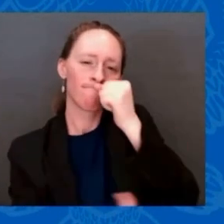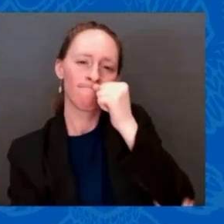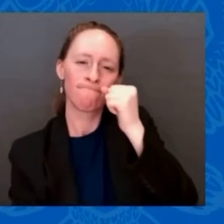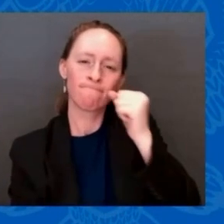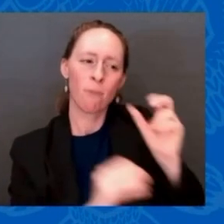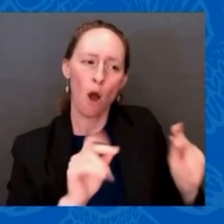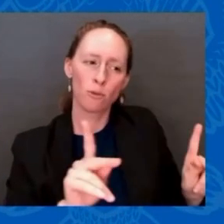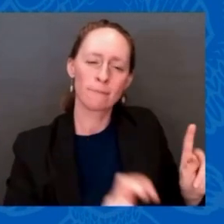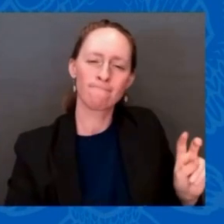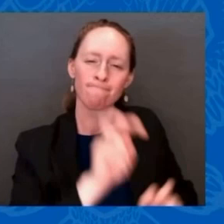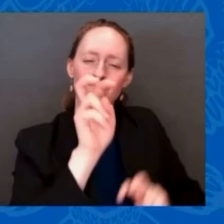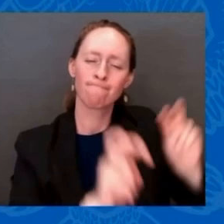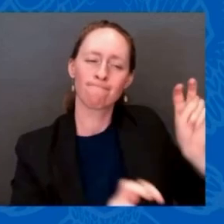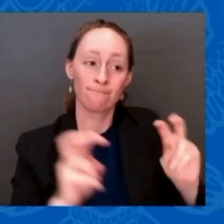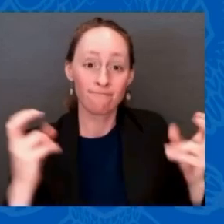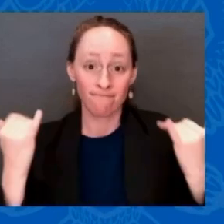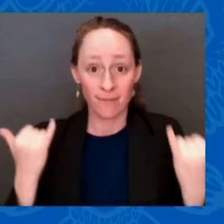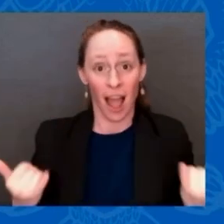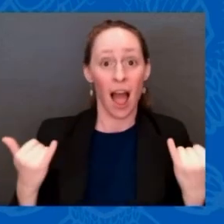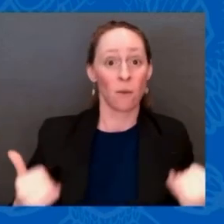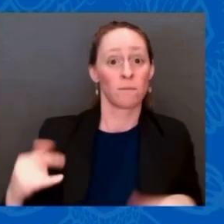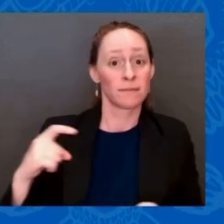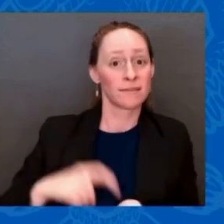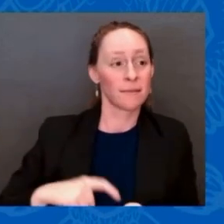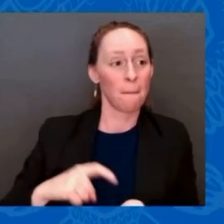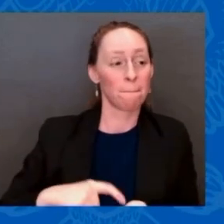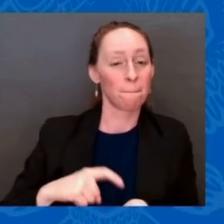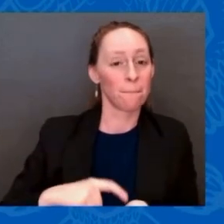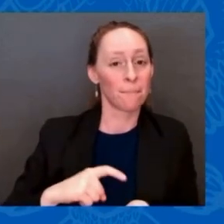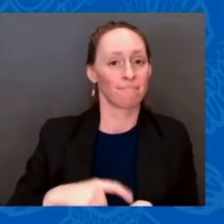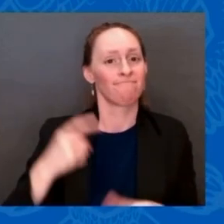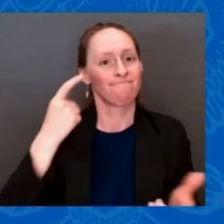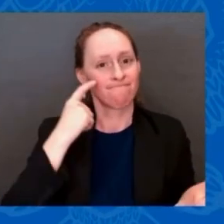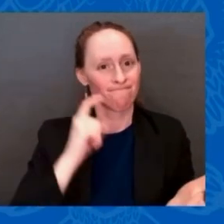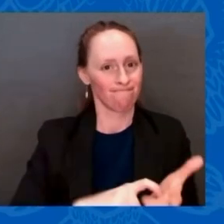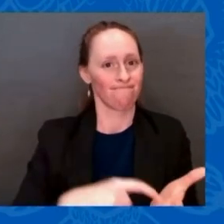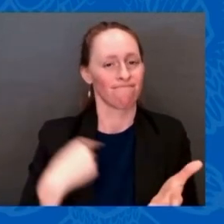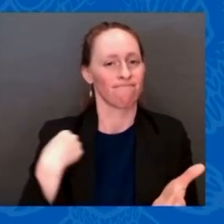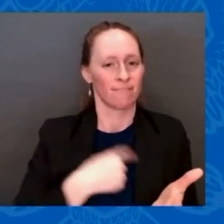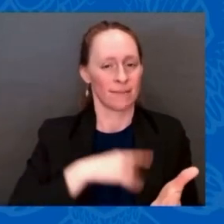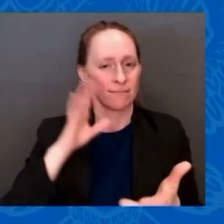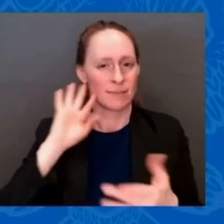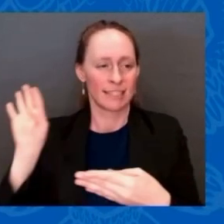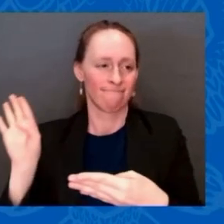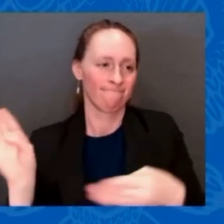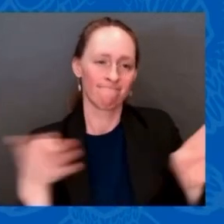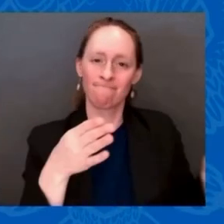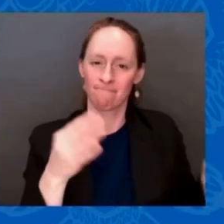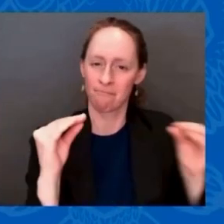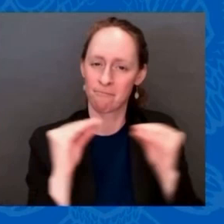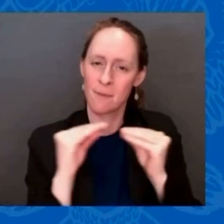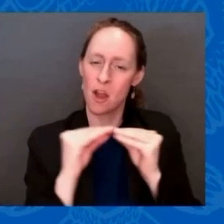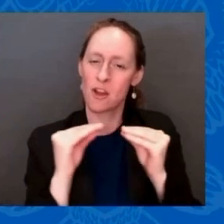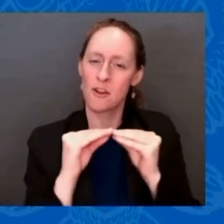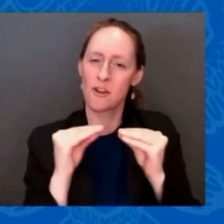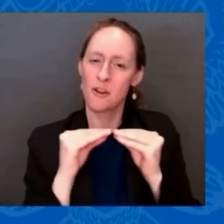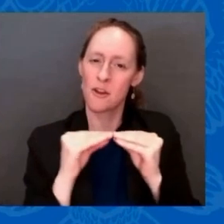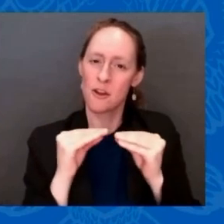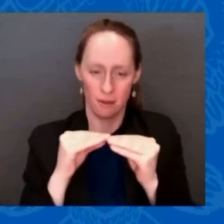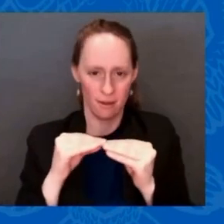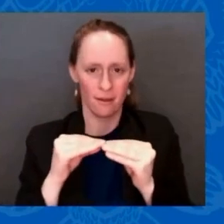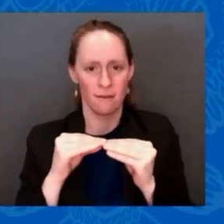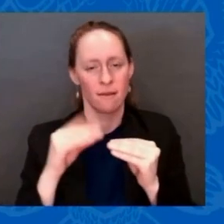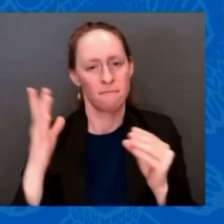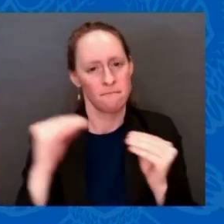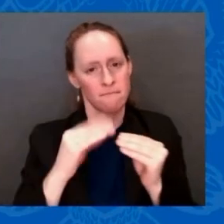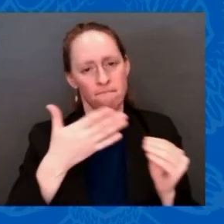make a break and move away from an economy that has existed in a fundamentally different direction. Here's a simple